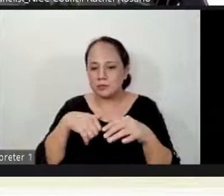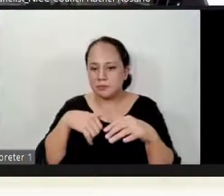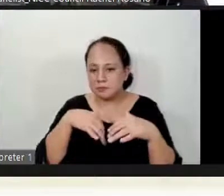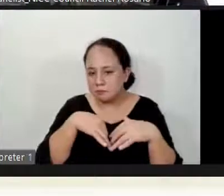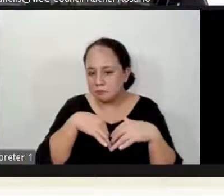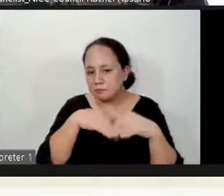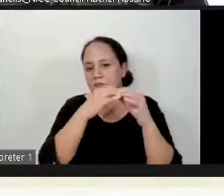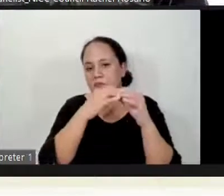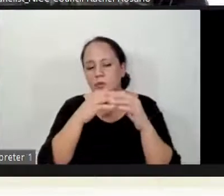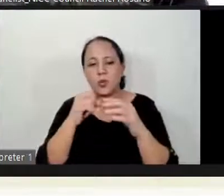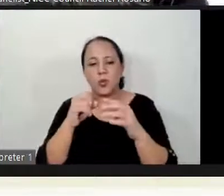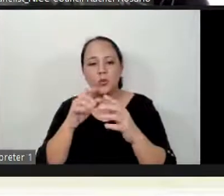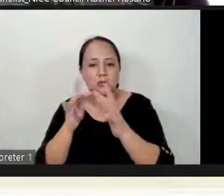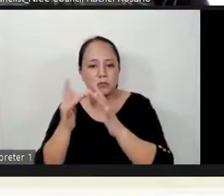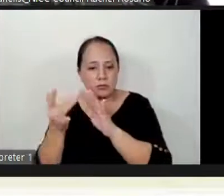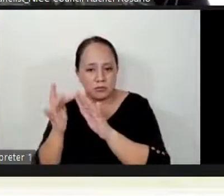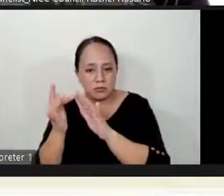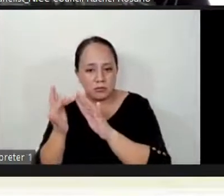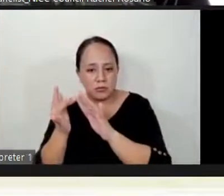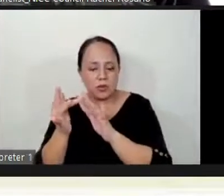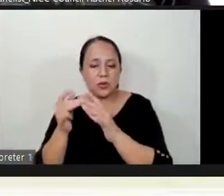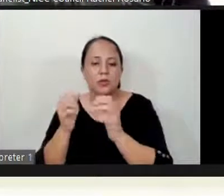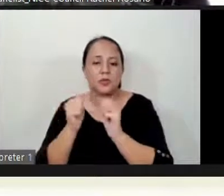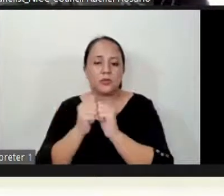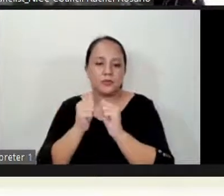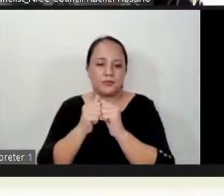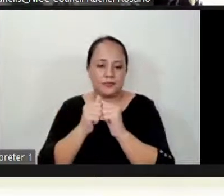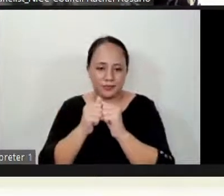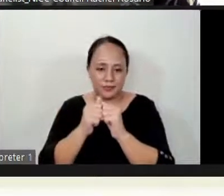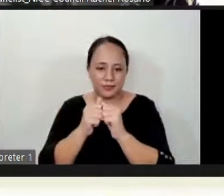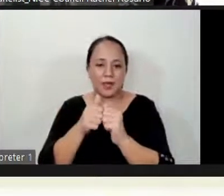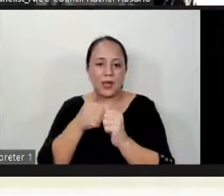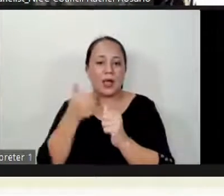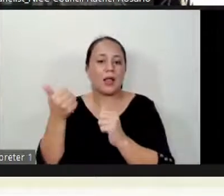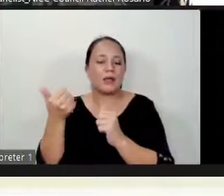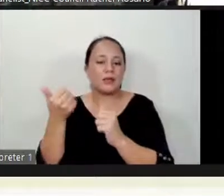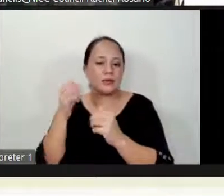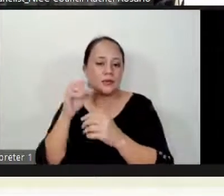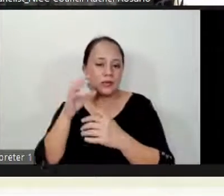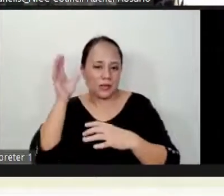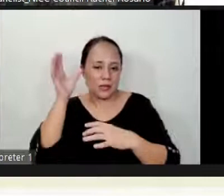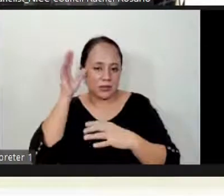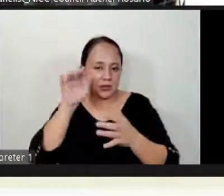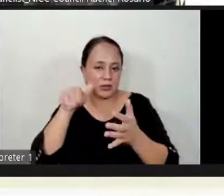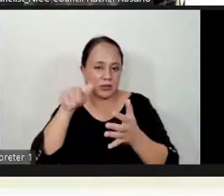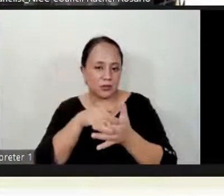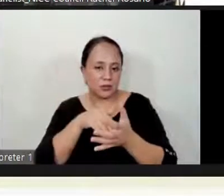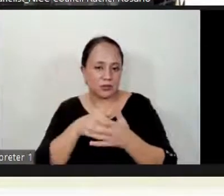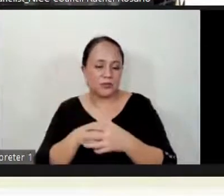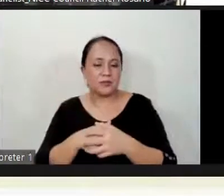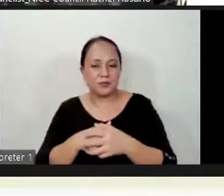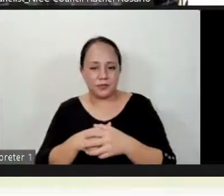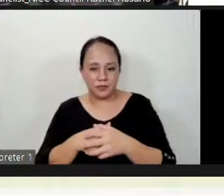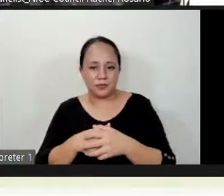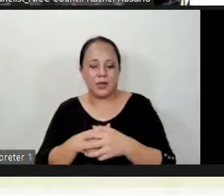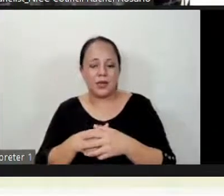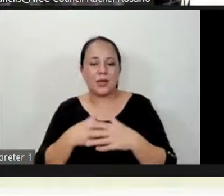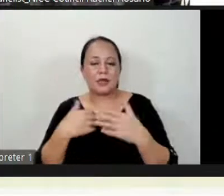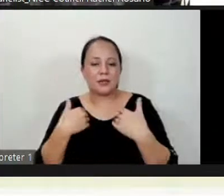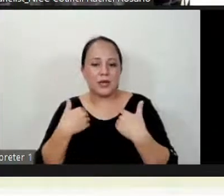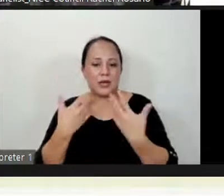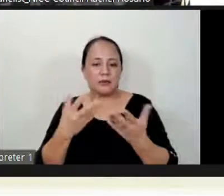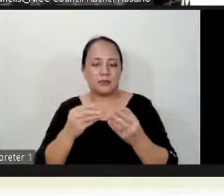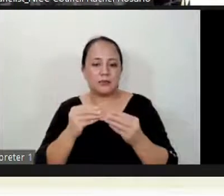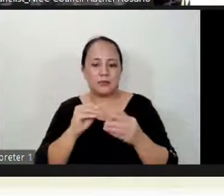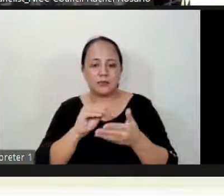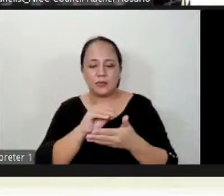can network you with other cancer centers, basically that has been